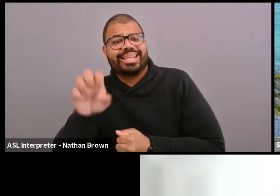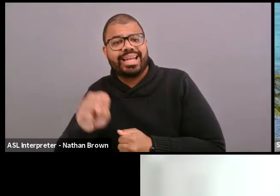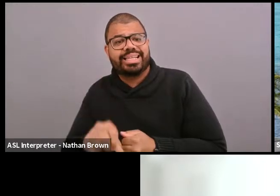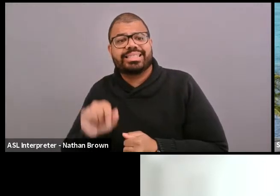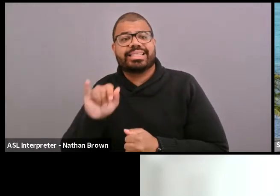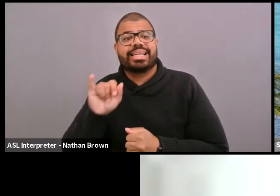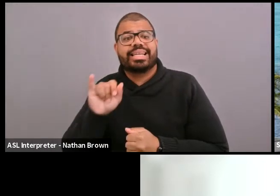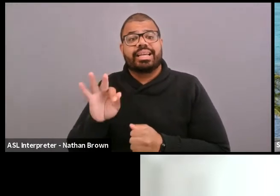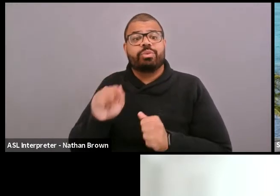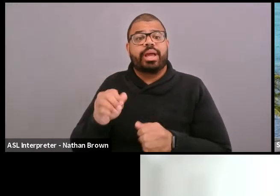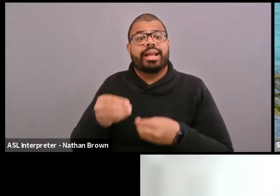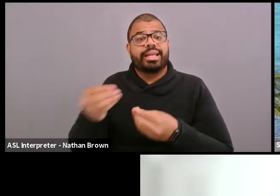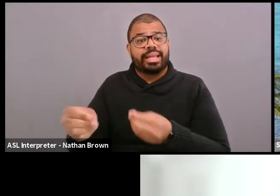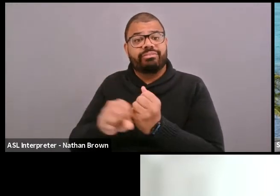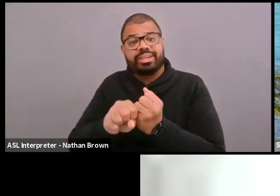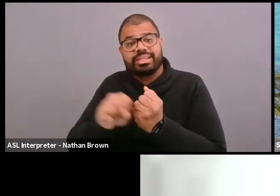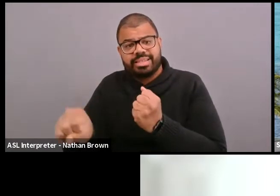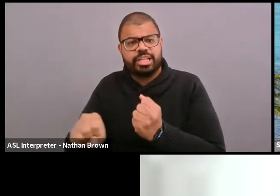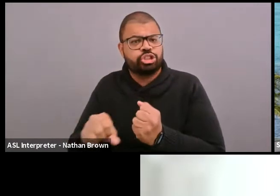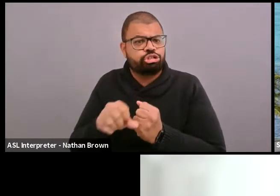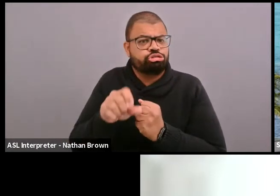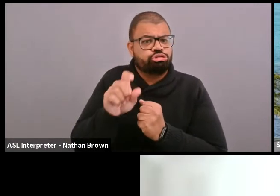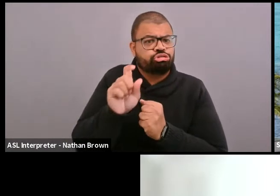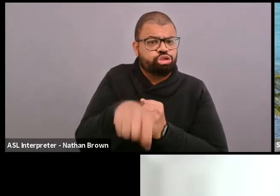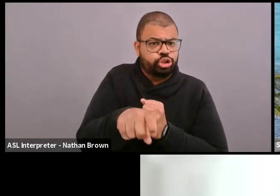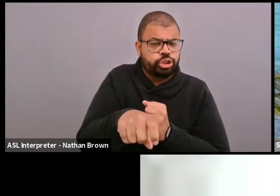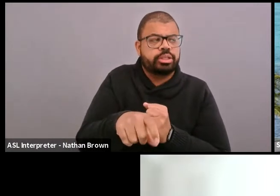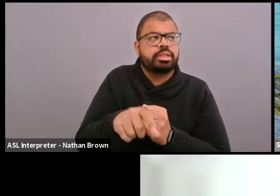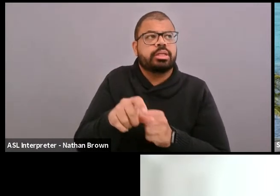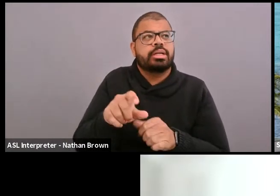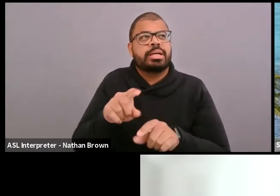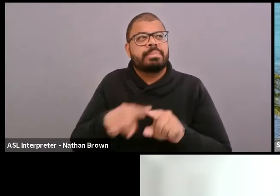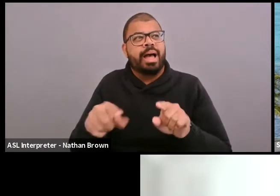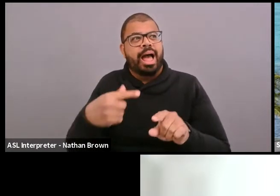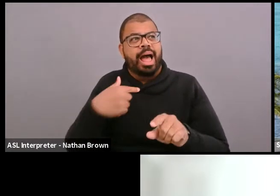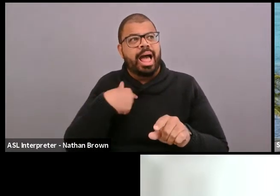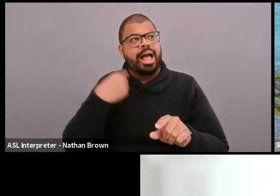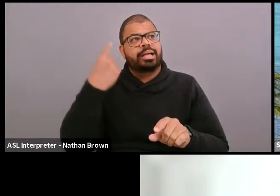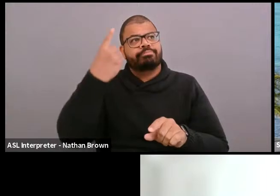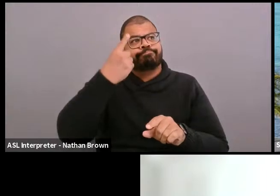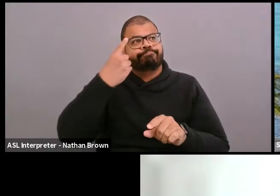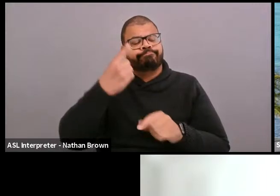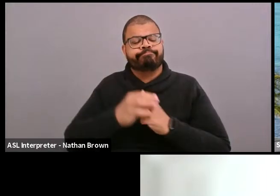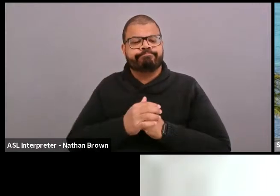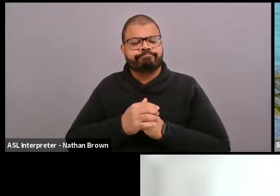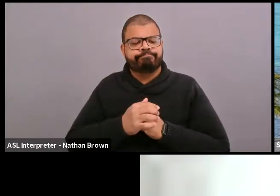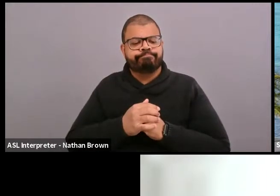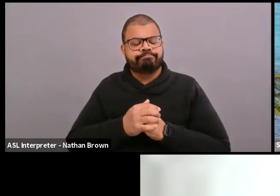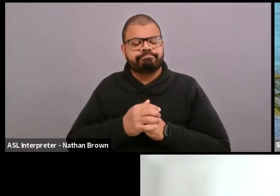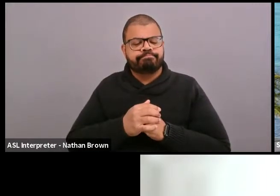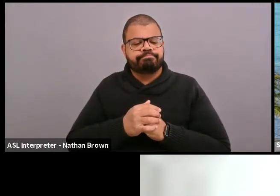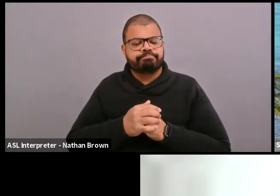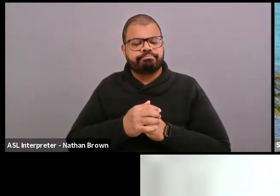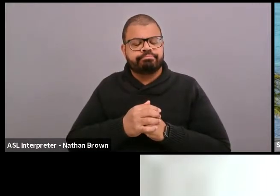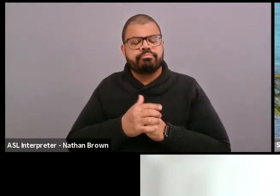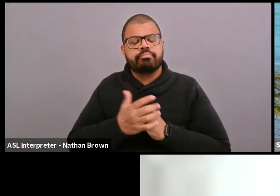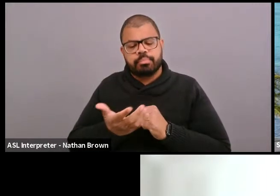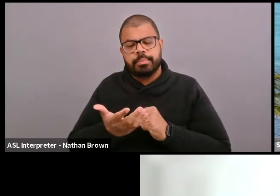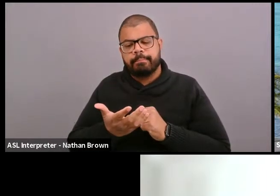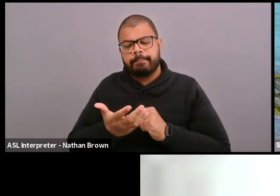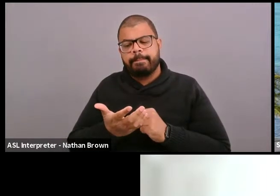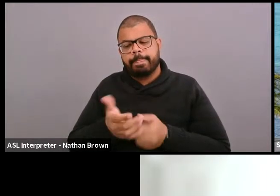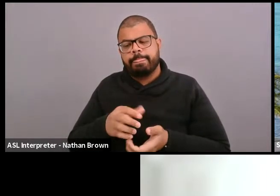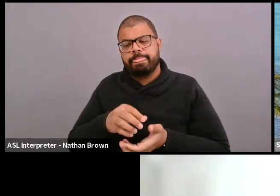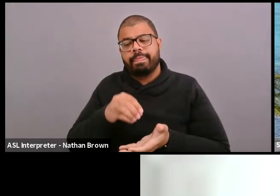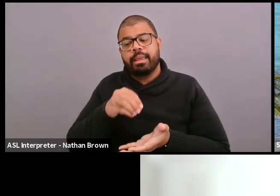an extension, provide an extension. And what I worry about is, what if a student who